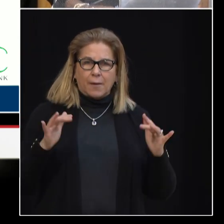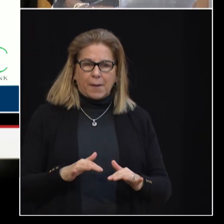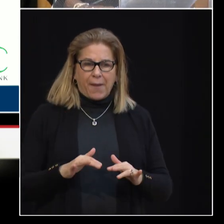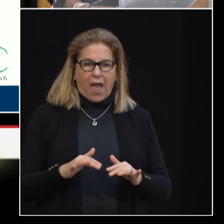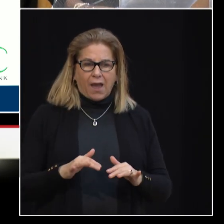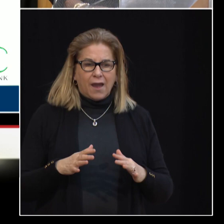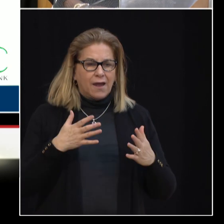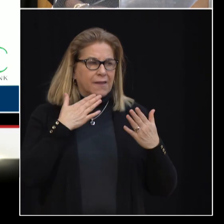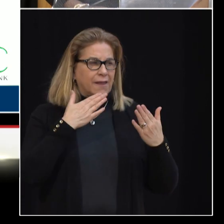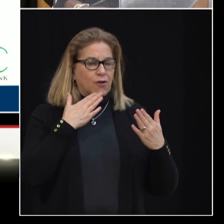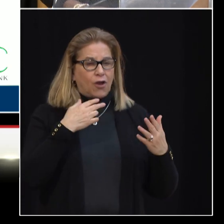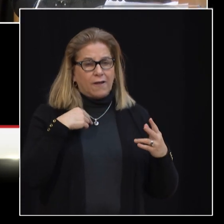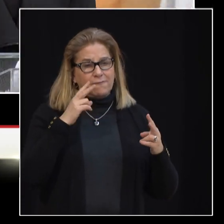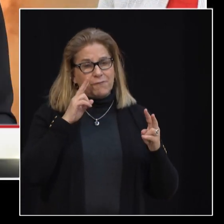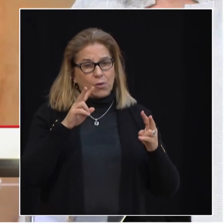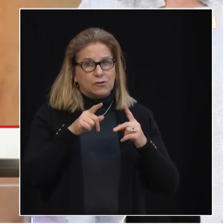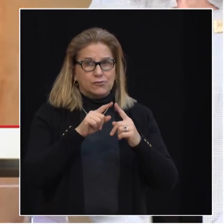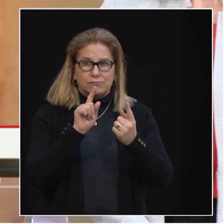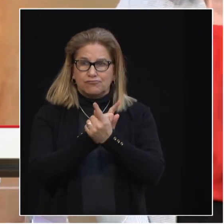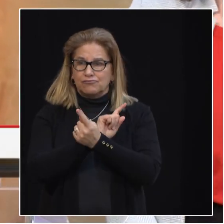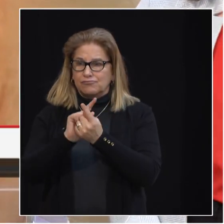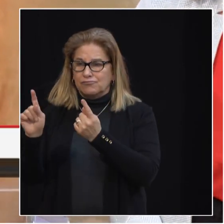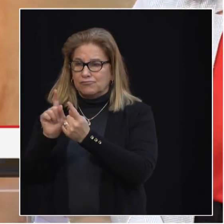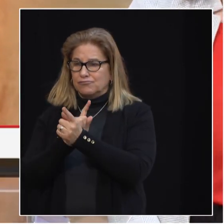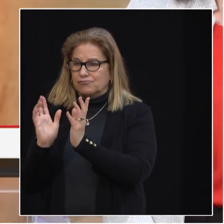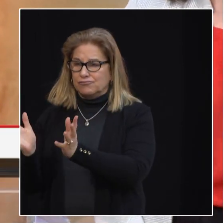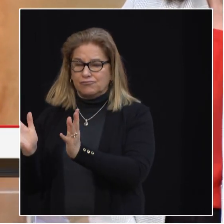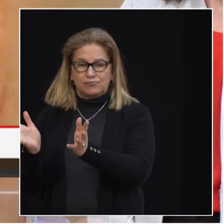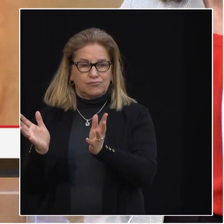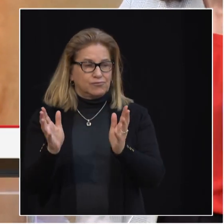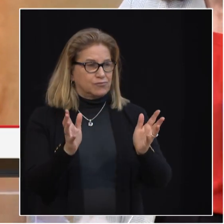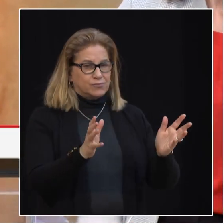you to bring your projects to life.